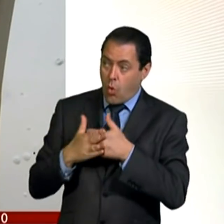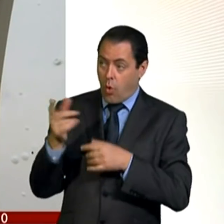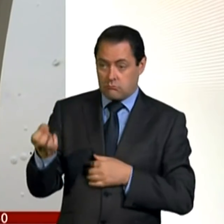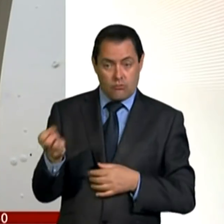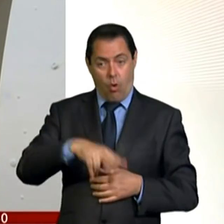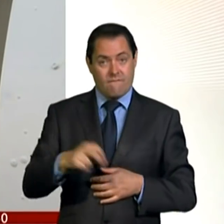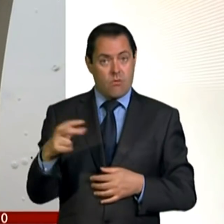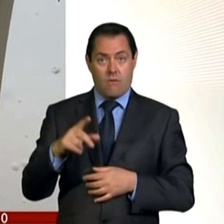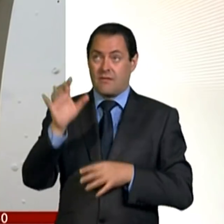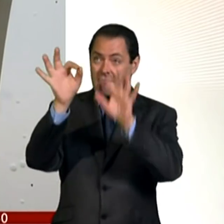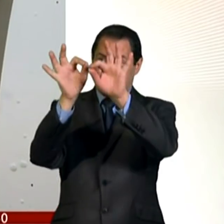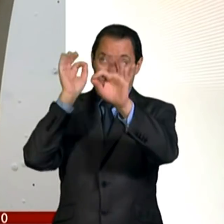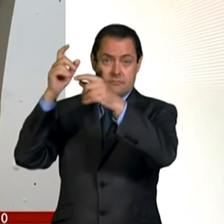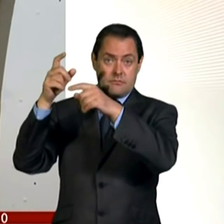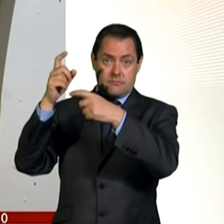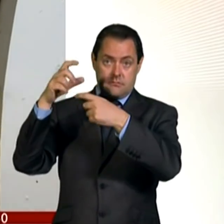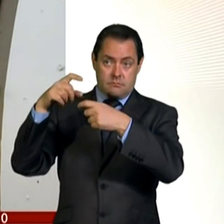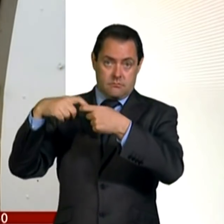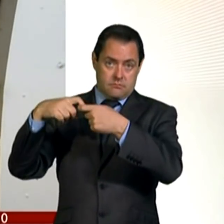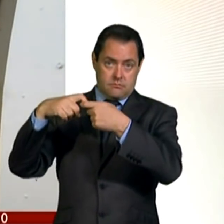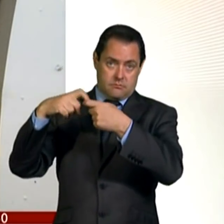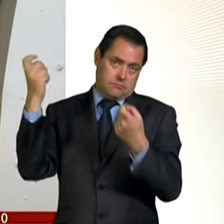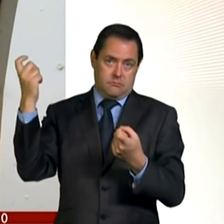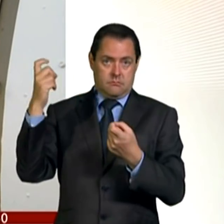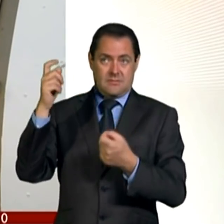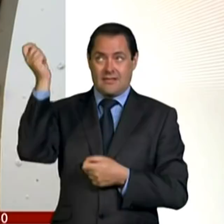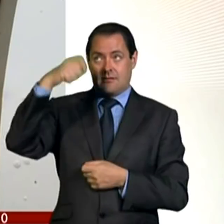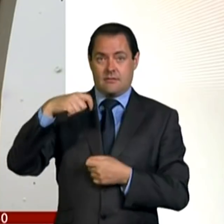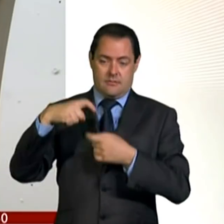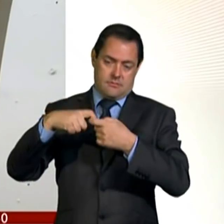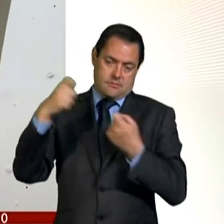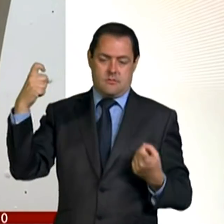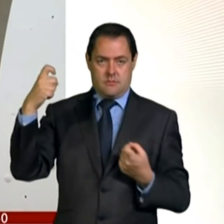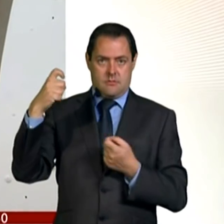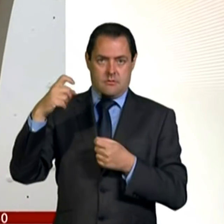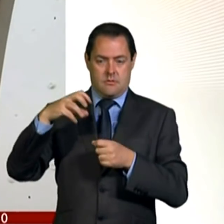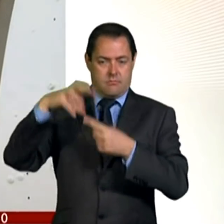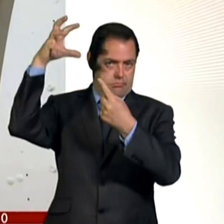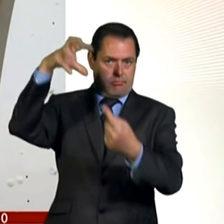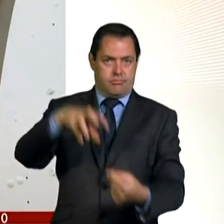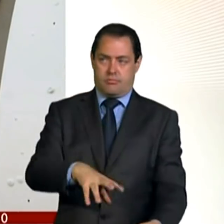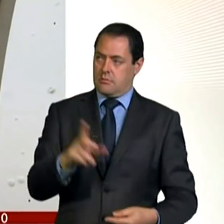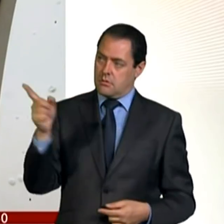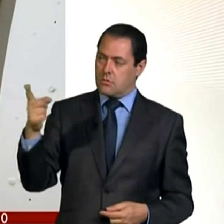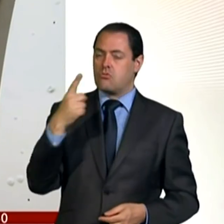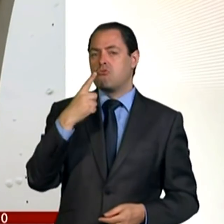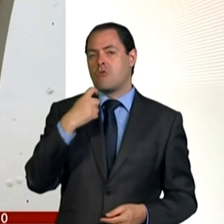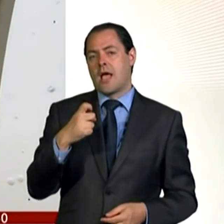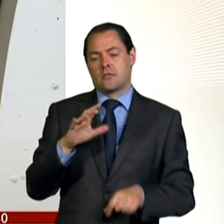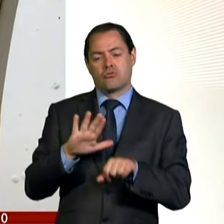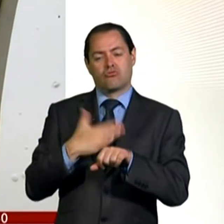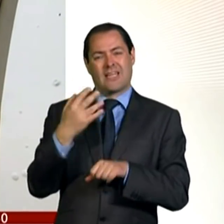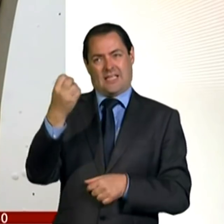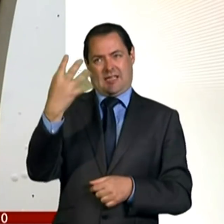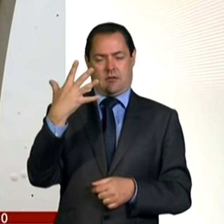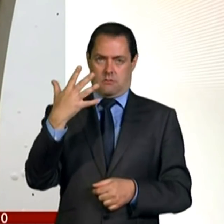come out. There's a cable that runs the length of the fuselage. They clip on their parachutes. There are two lights here, a red and a green. Green obviously for